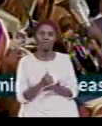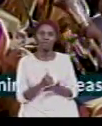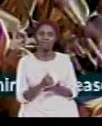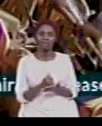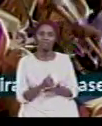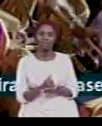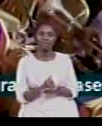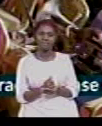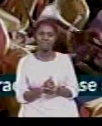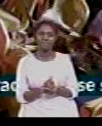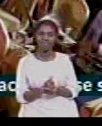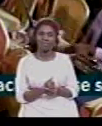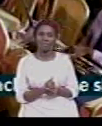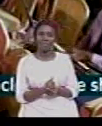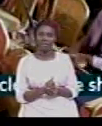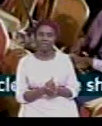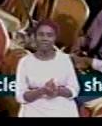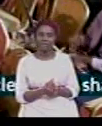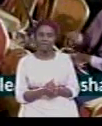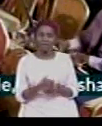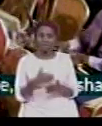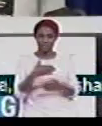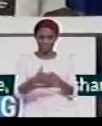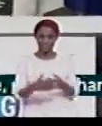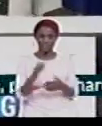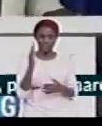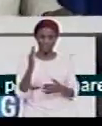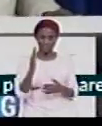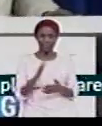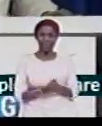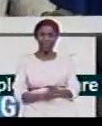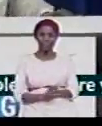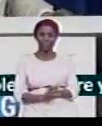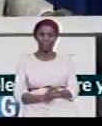Let's listen to the next testimony.